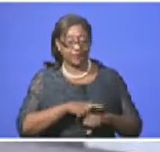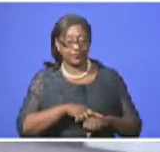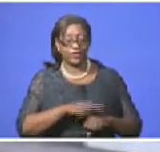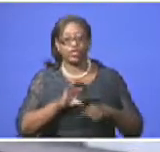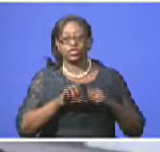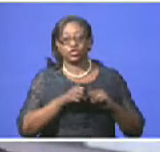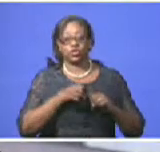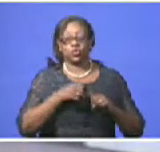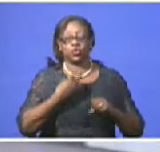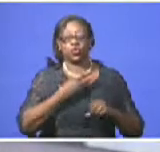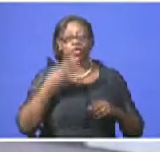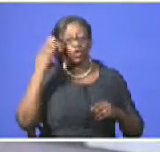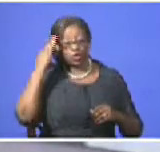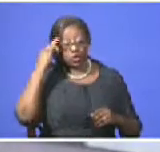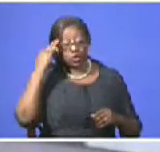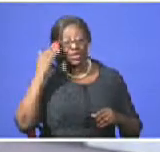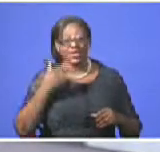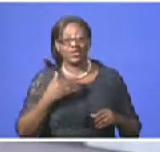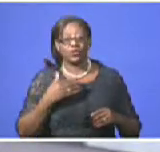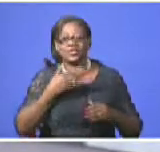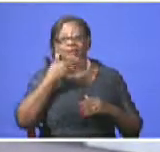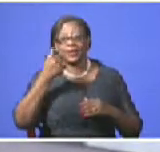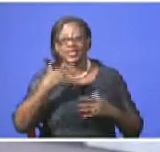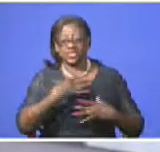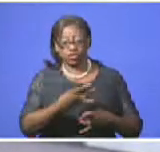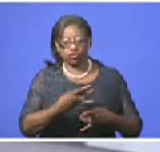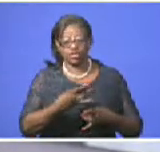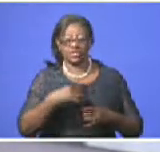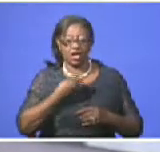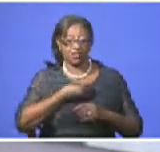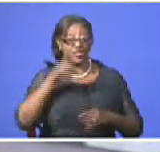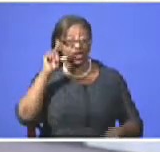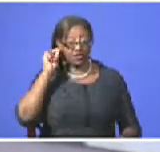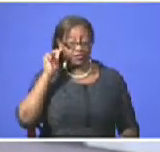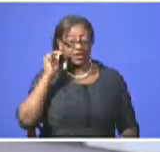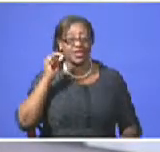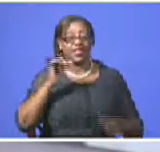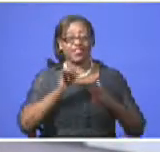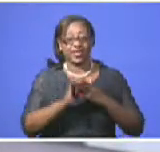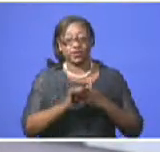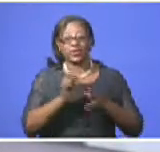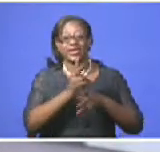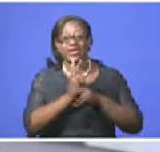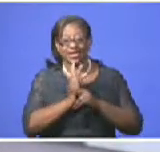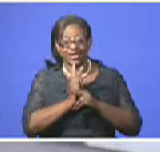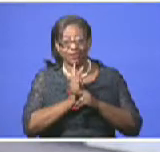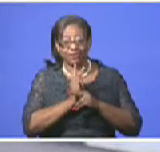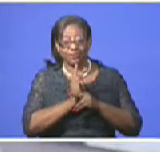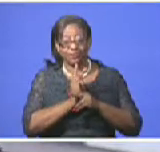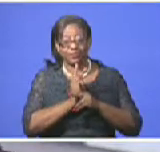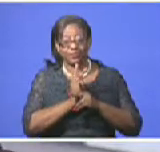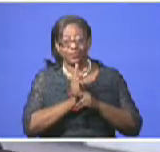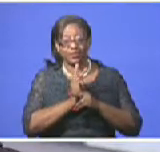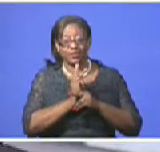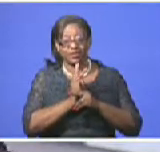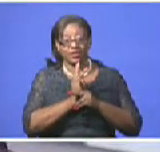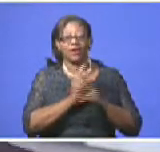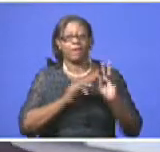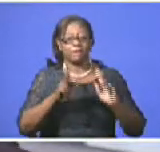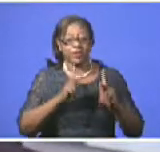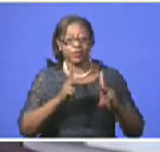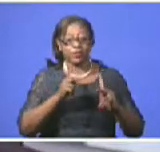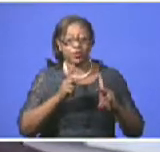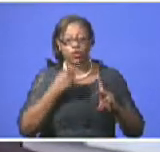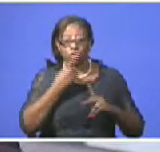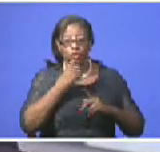it was in the best interest of us and the service that we keep at least some persons